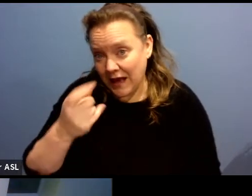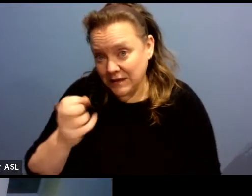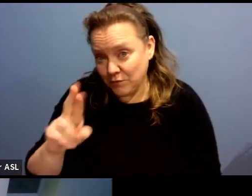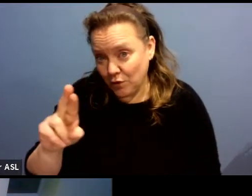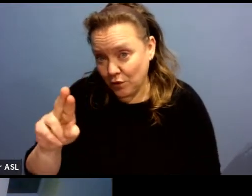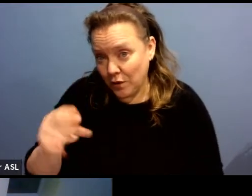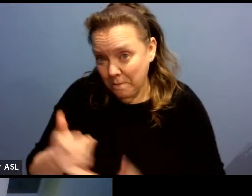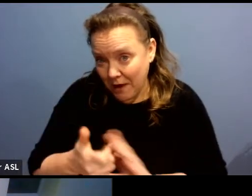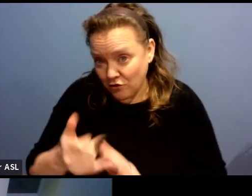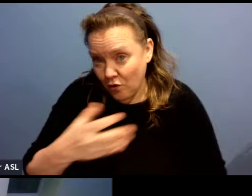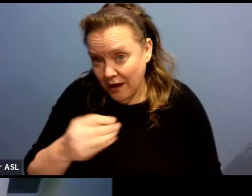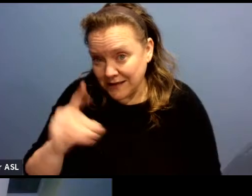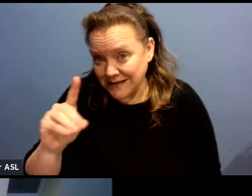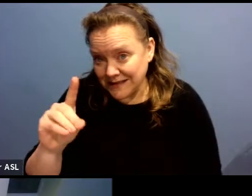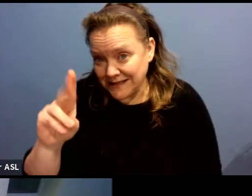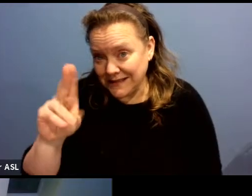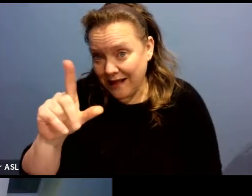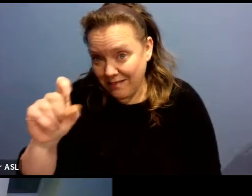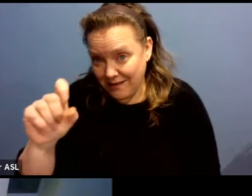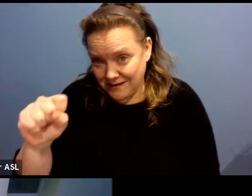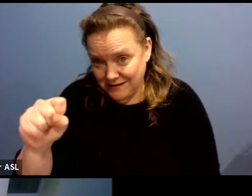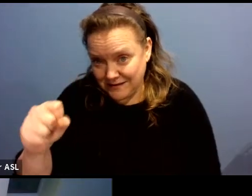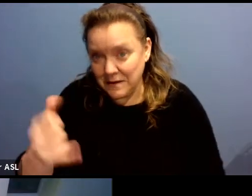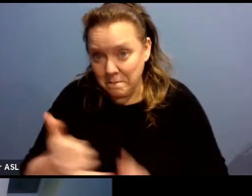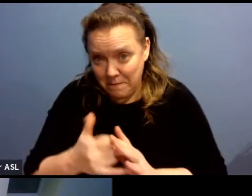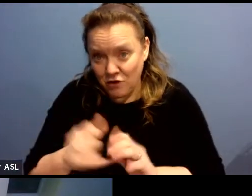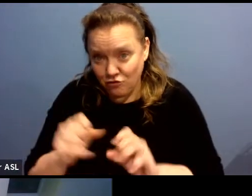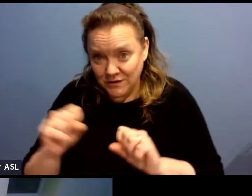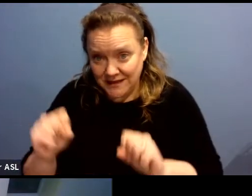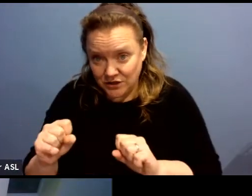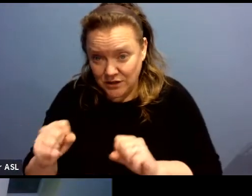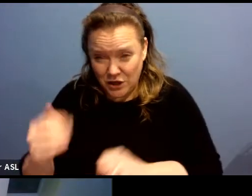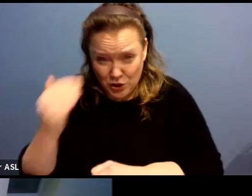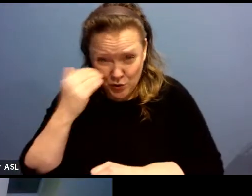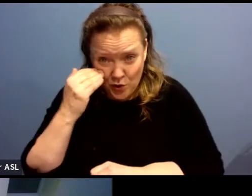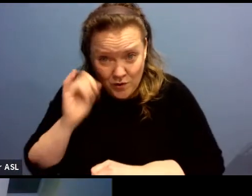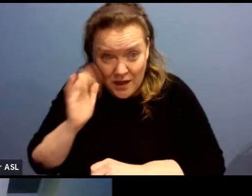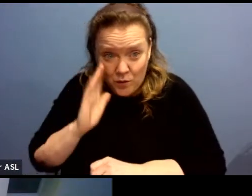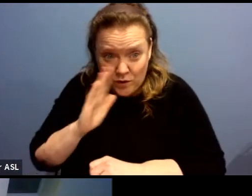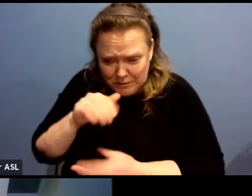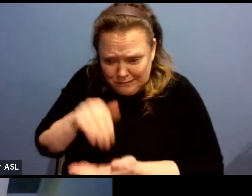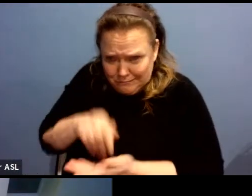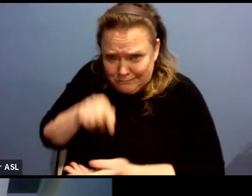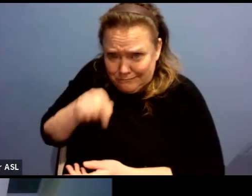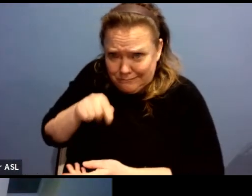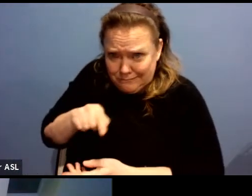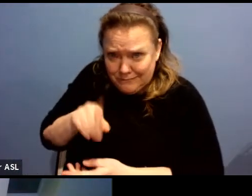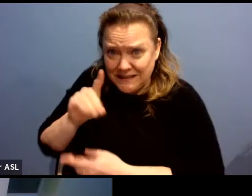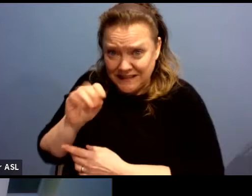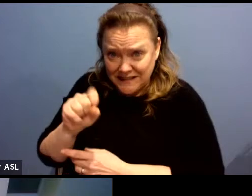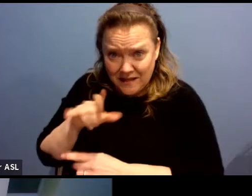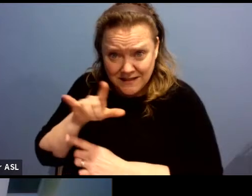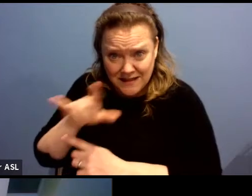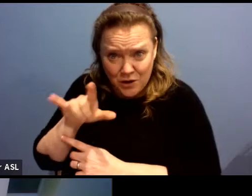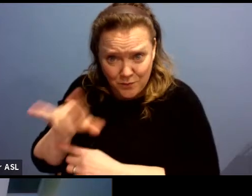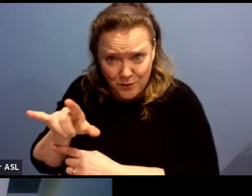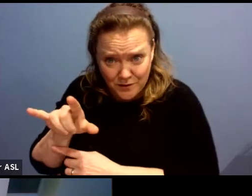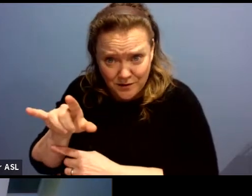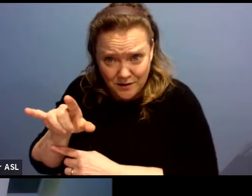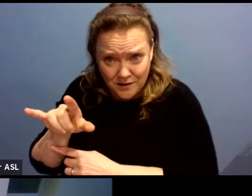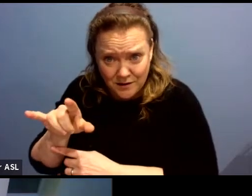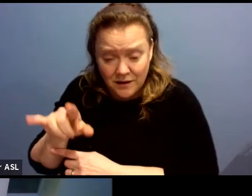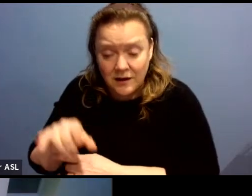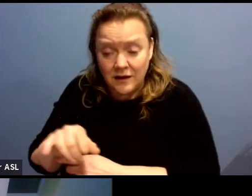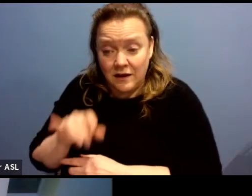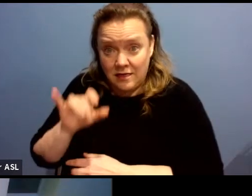the Dulles Metro Station that, as you all know, is located in Dulles Airport. Dulles Airport and the Metro